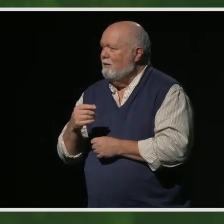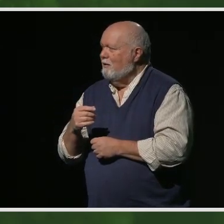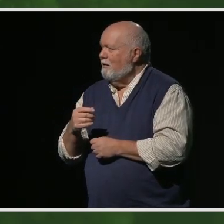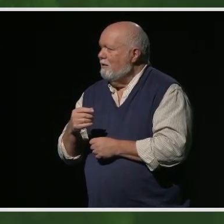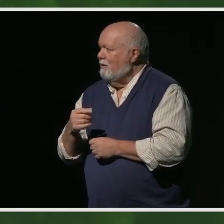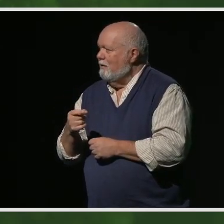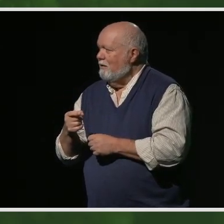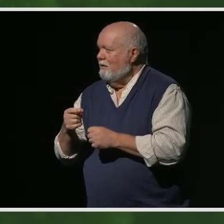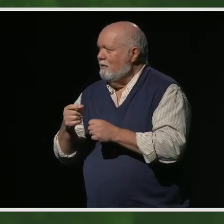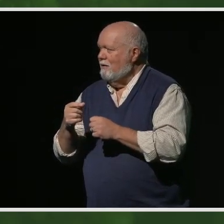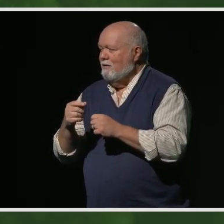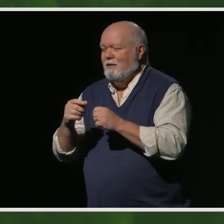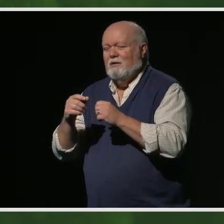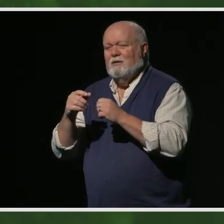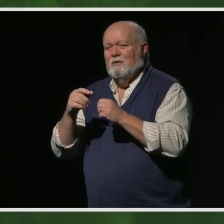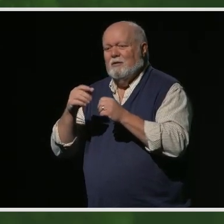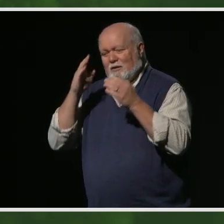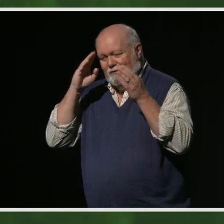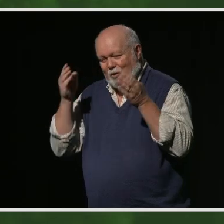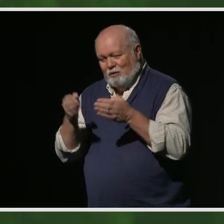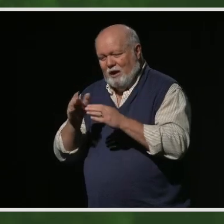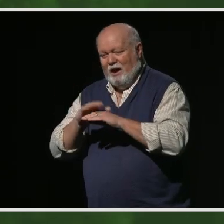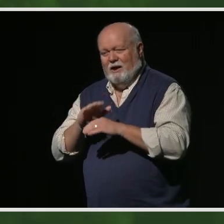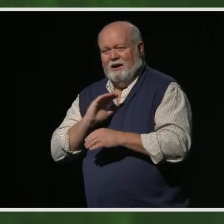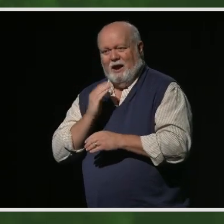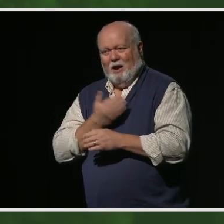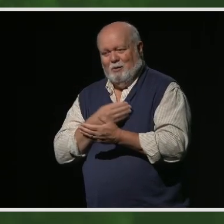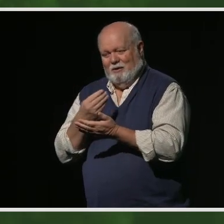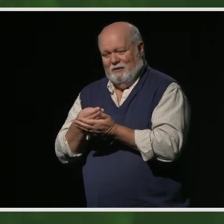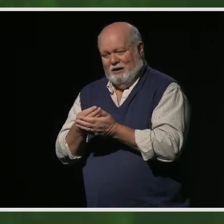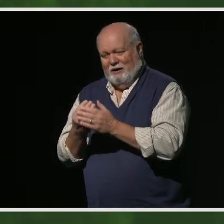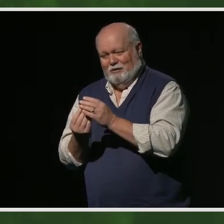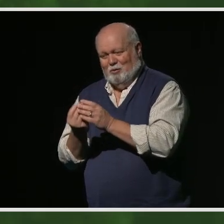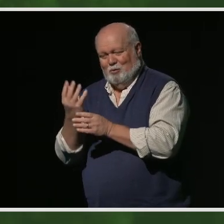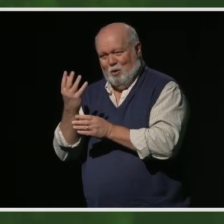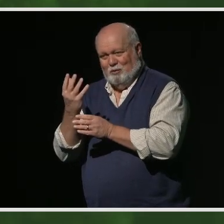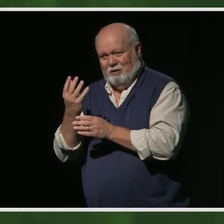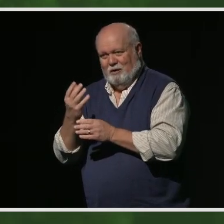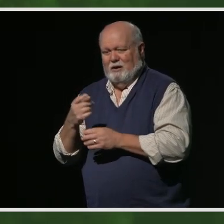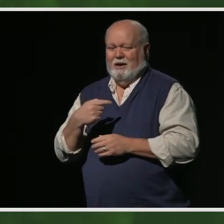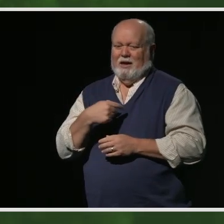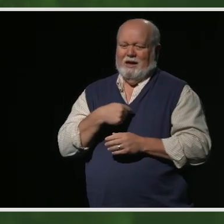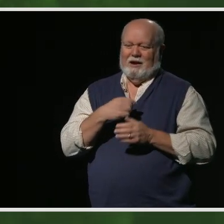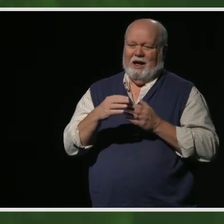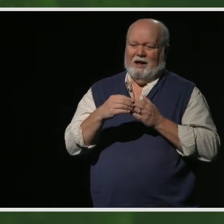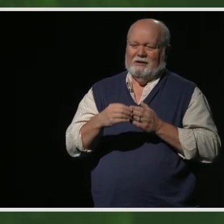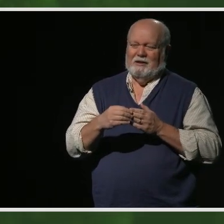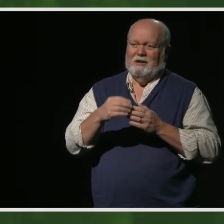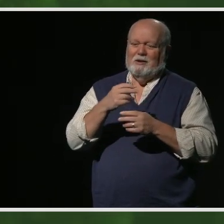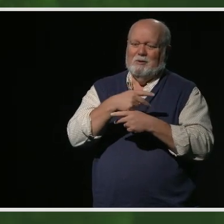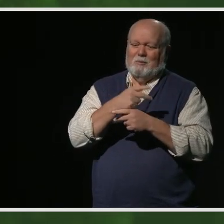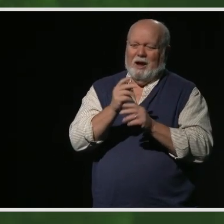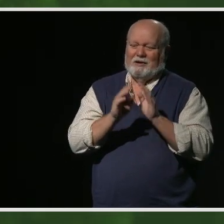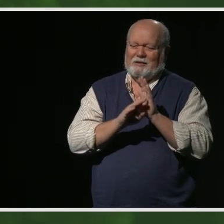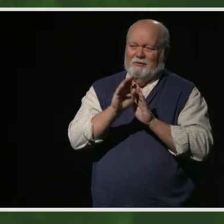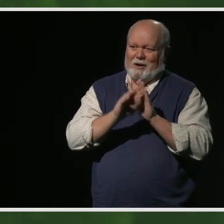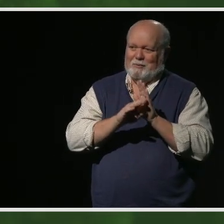profitability and financial growth. And I lead product development and vision.